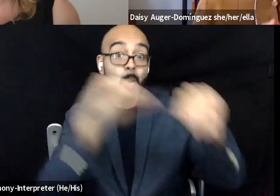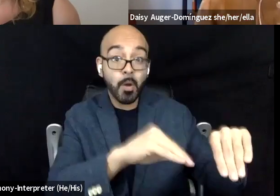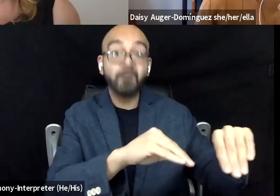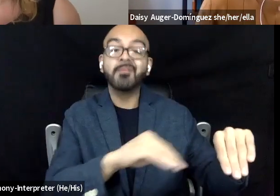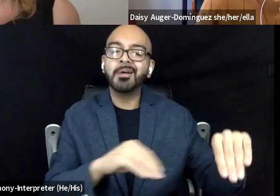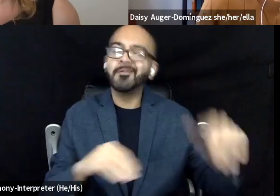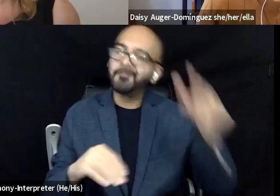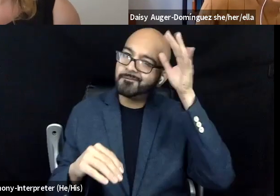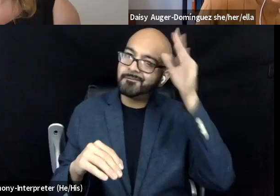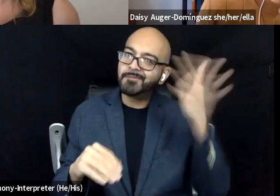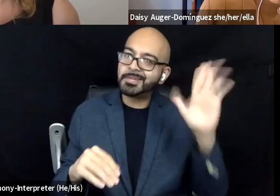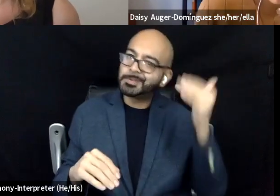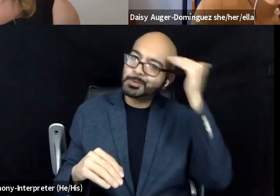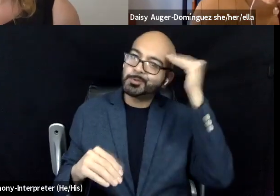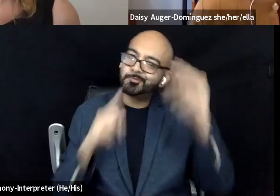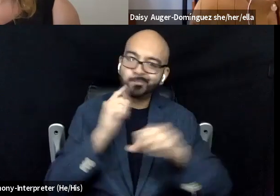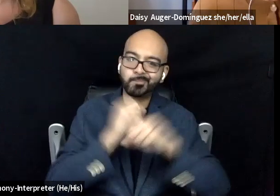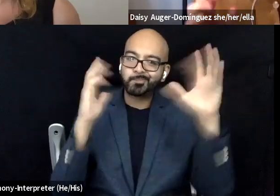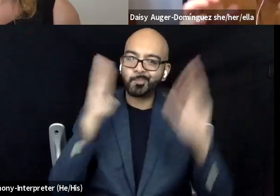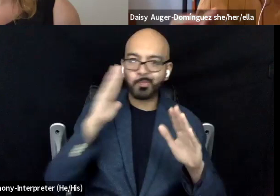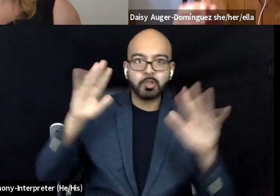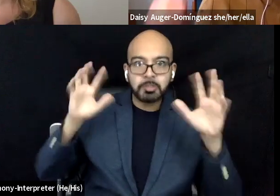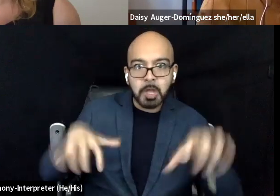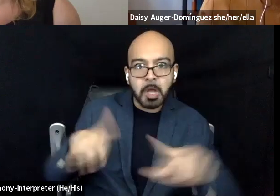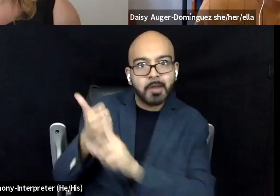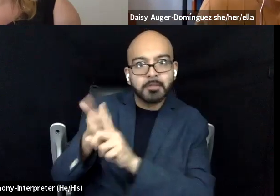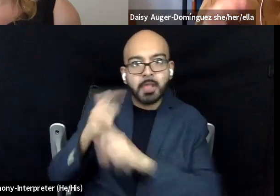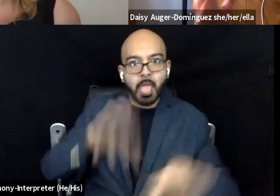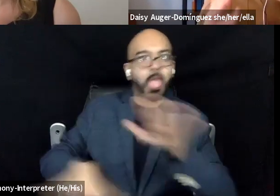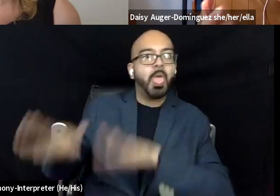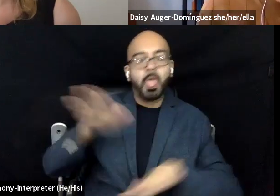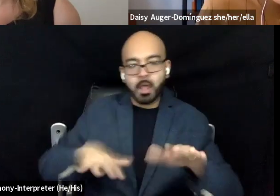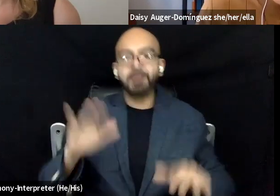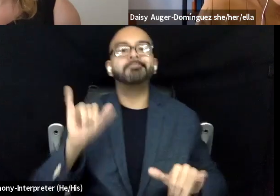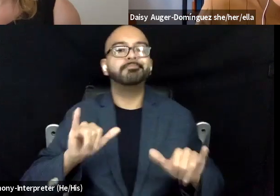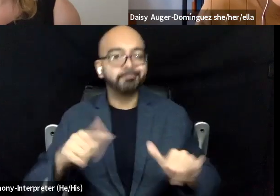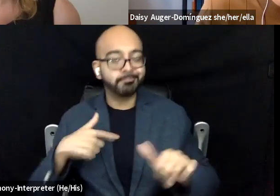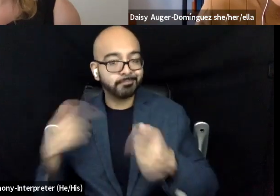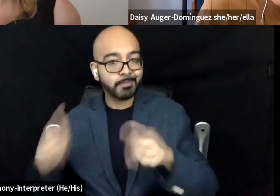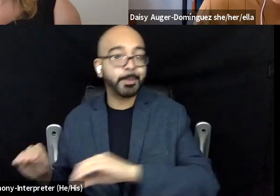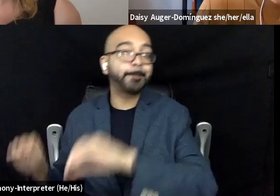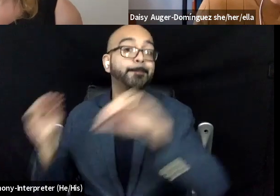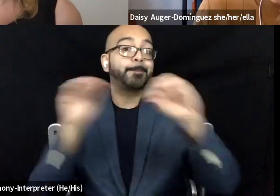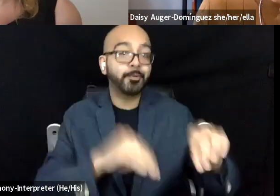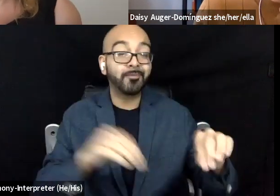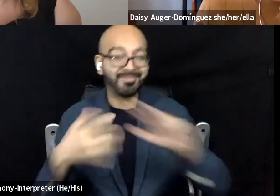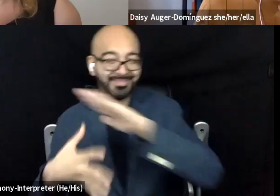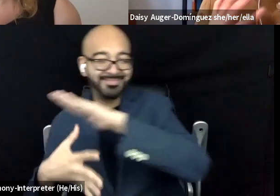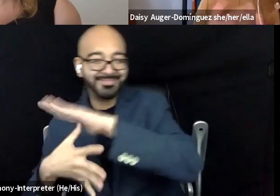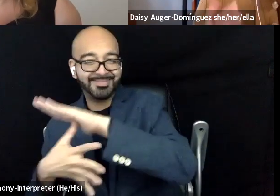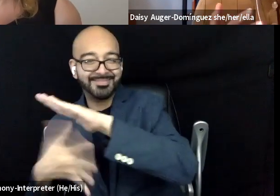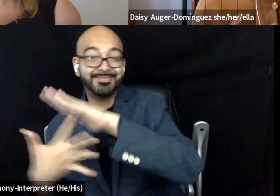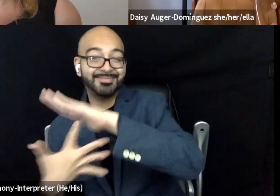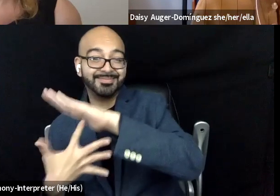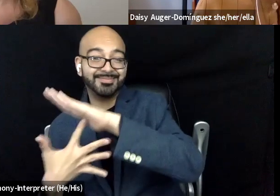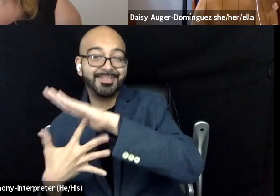me. And I think he was right. And so we moved into this small town and I finished my last 2 years of high school there. And I often talk